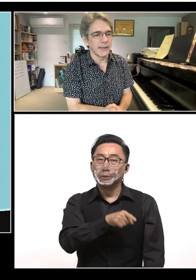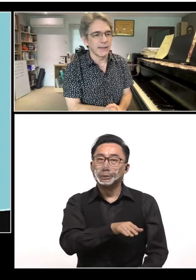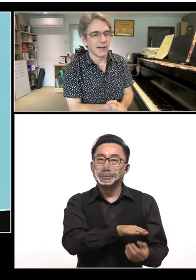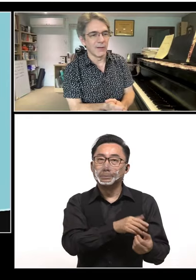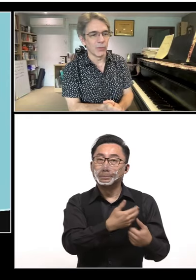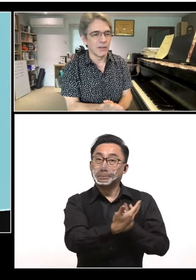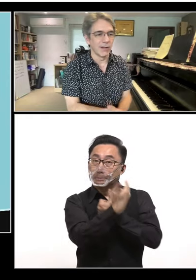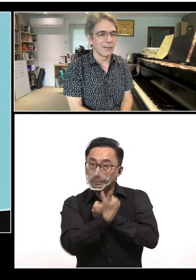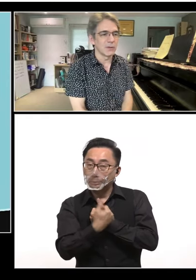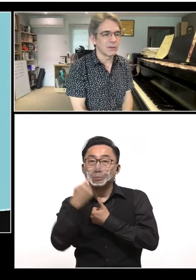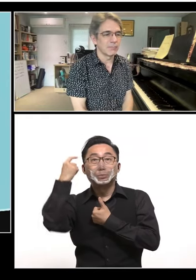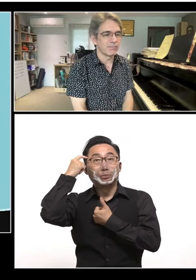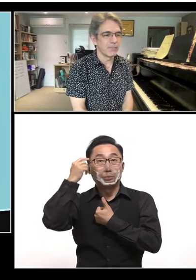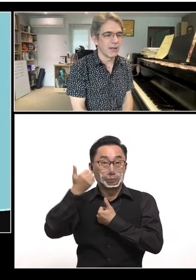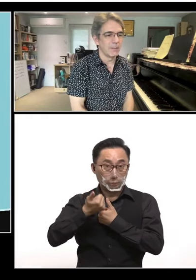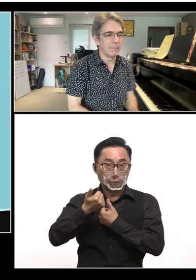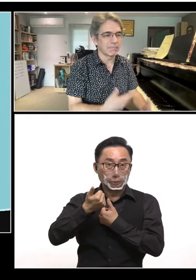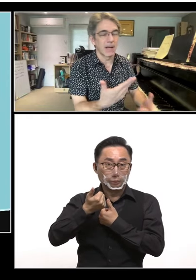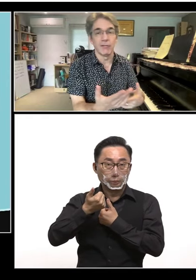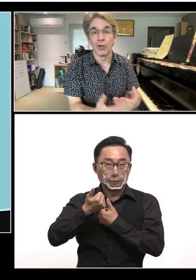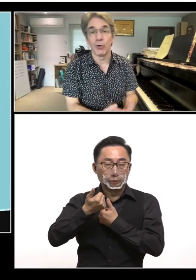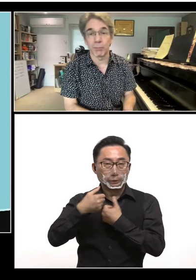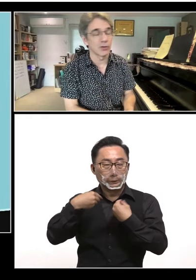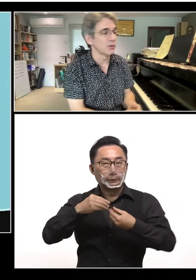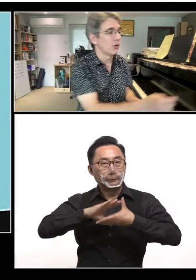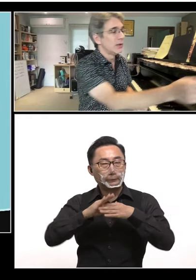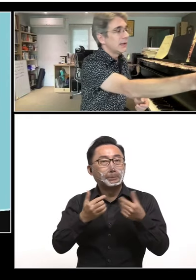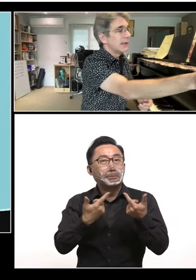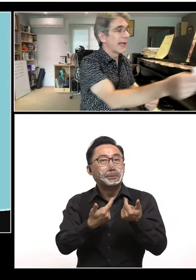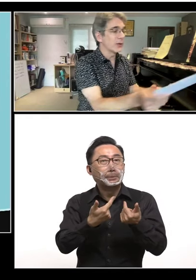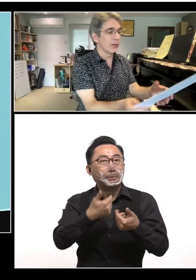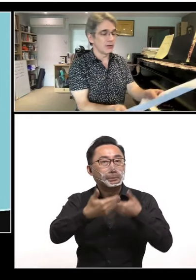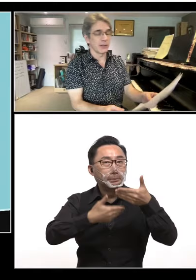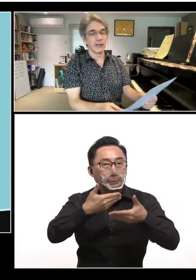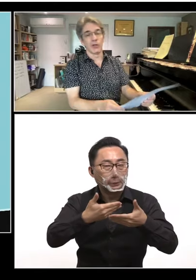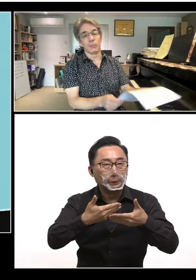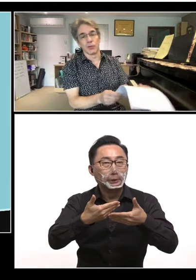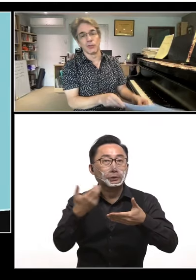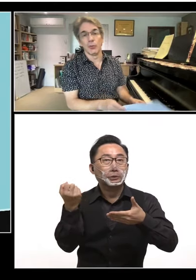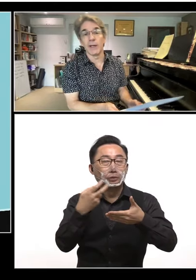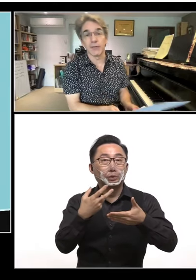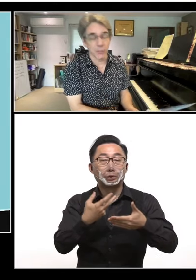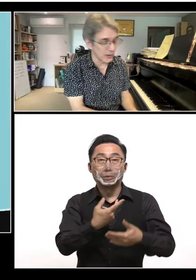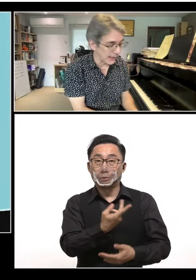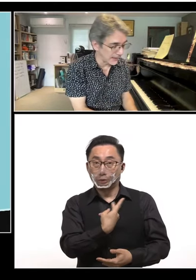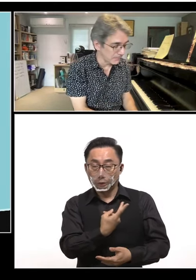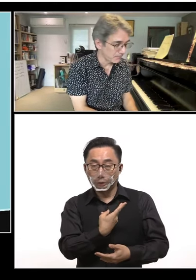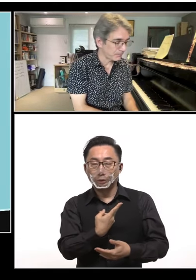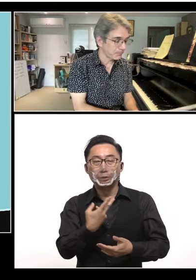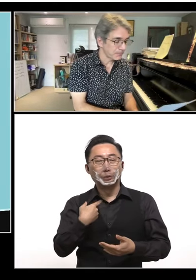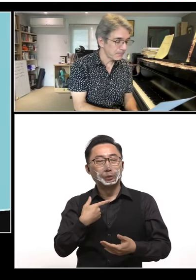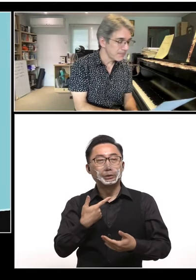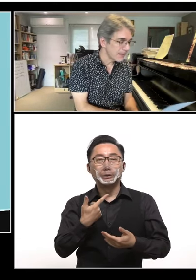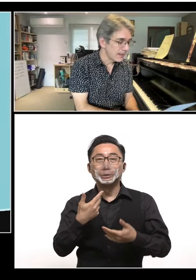quickly we developed kind of our own personal language and our own personal way of communicating.